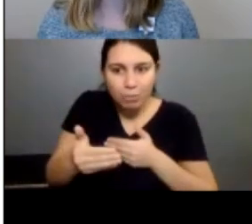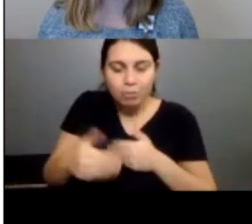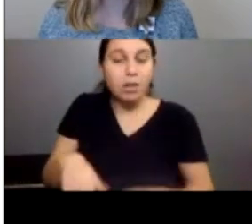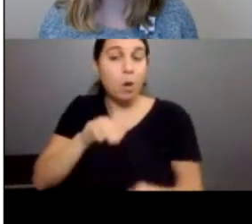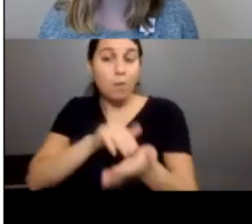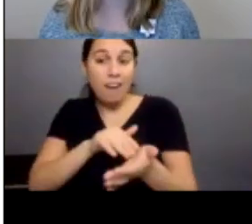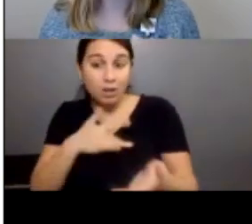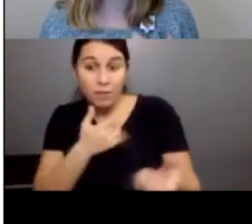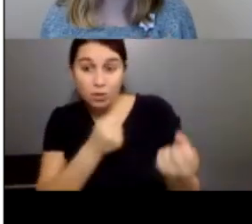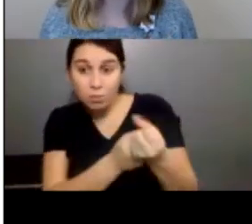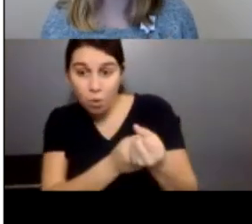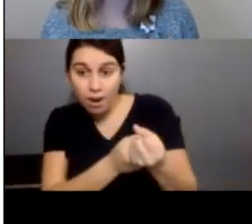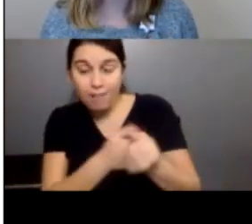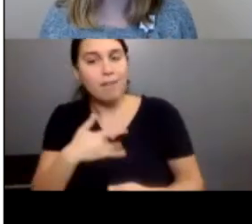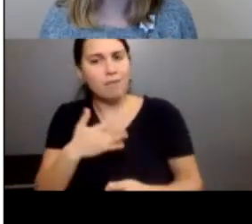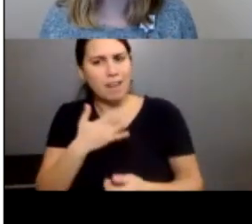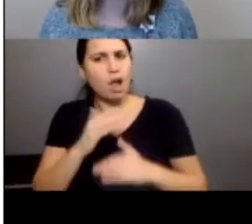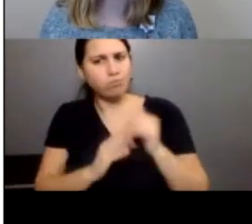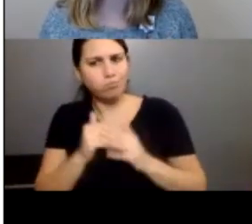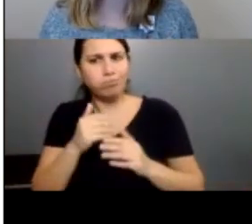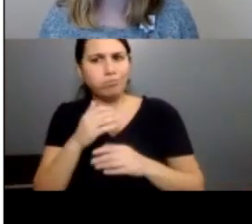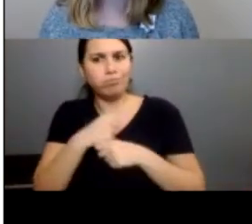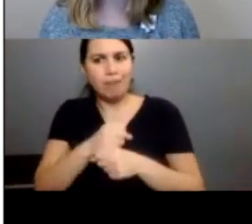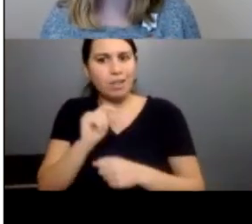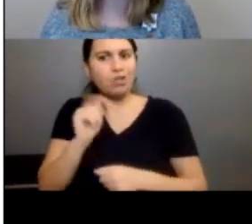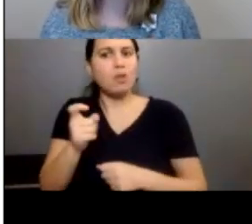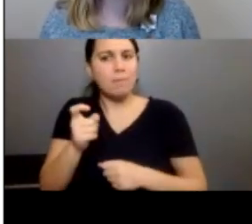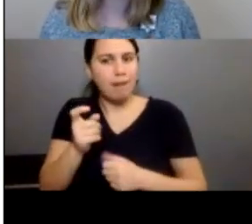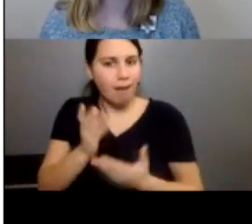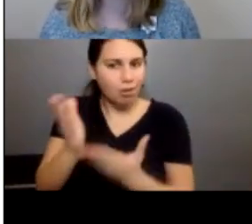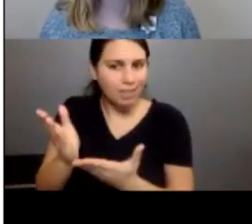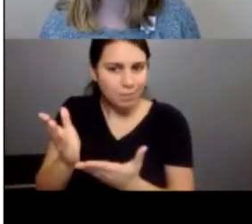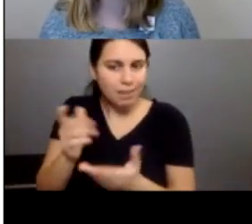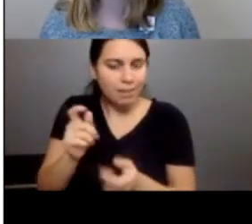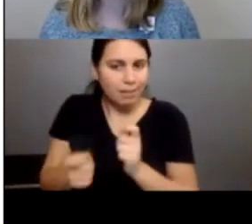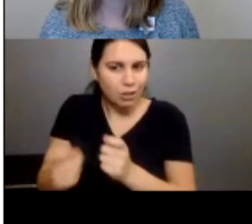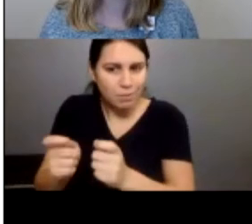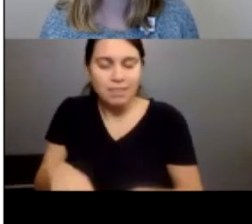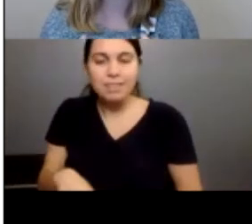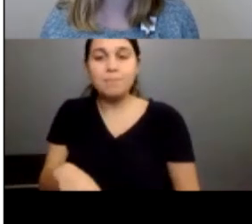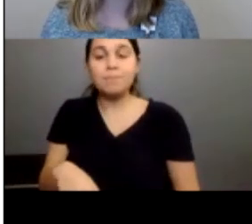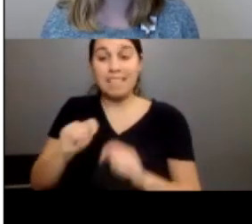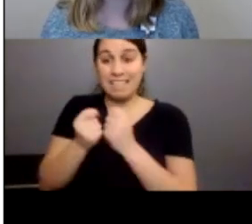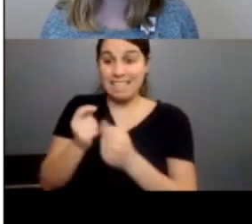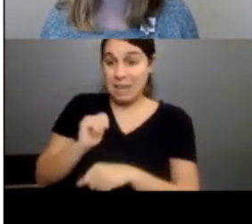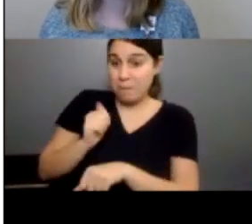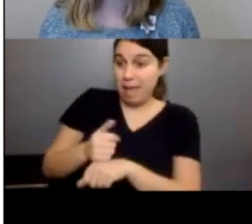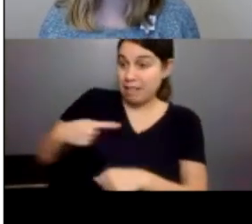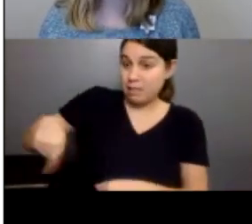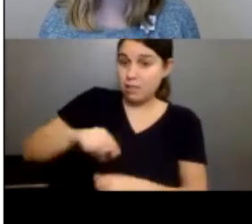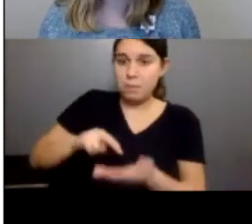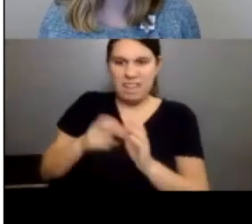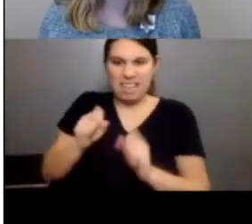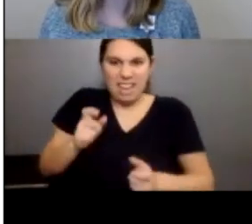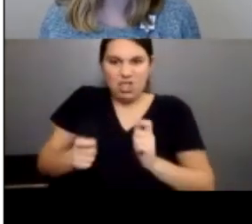supported, confident in making the treatment adjustments that are needed. Our team-based communication allows us to make changes in a timely manner